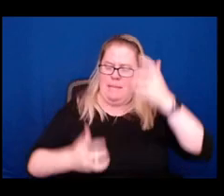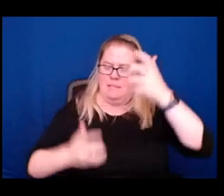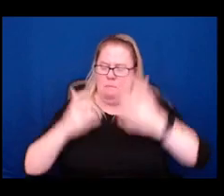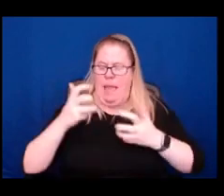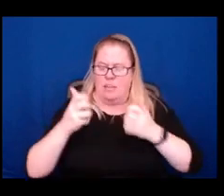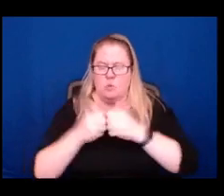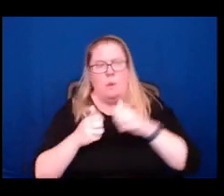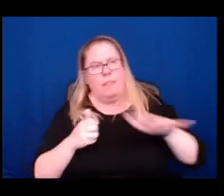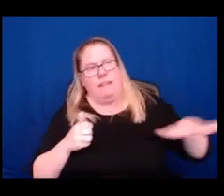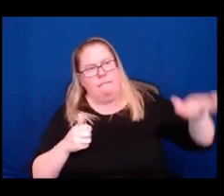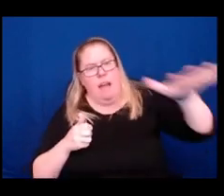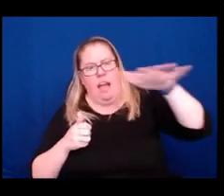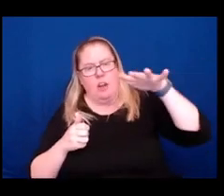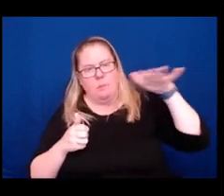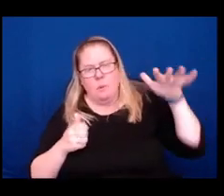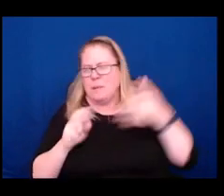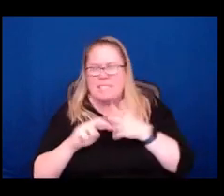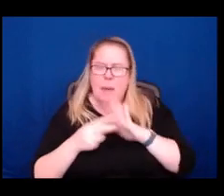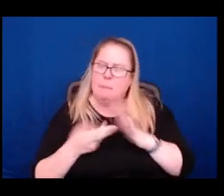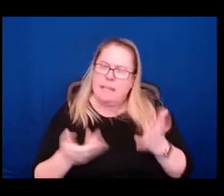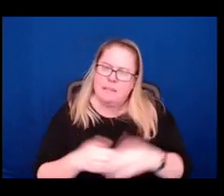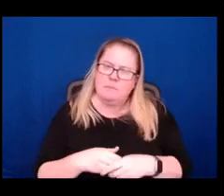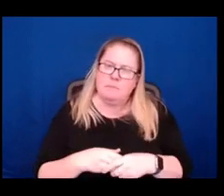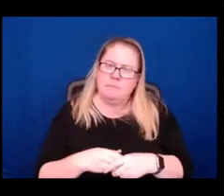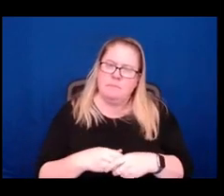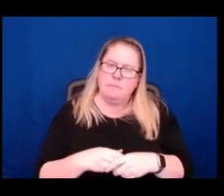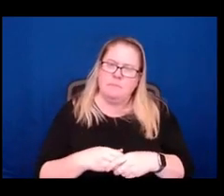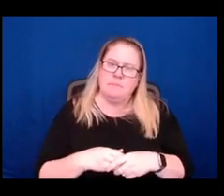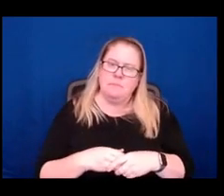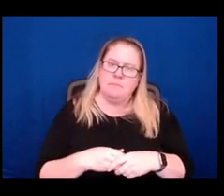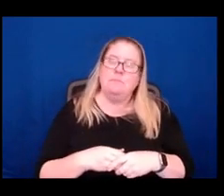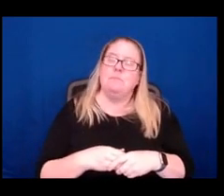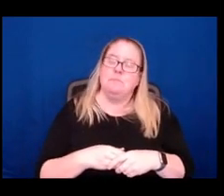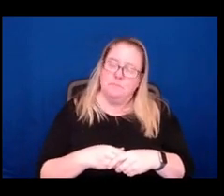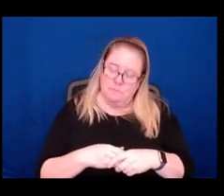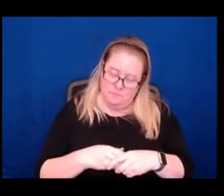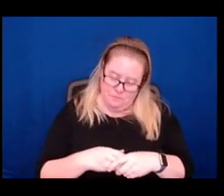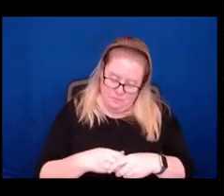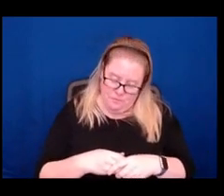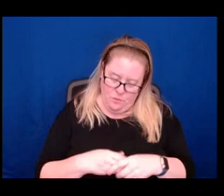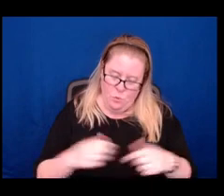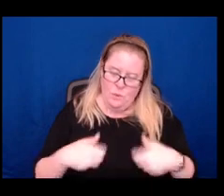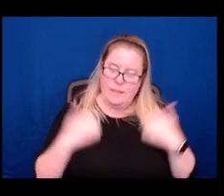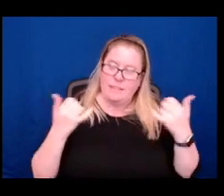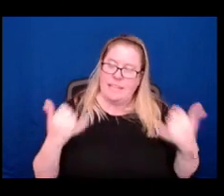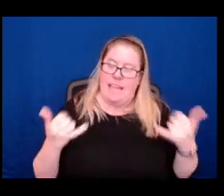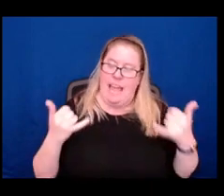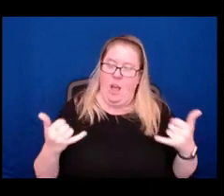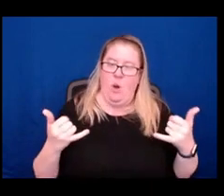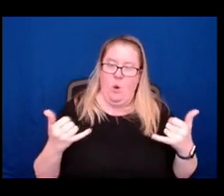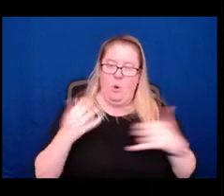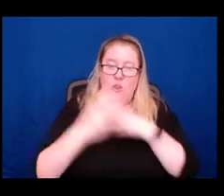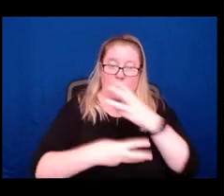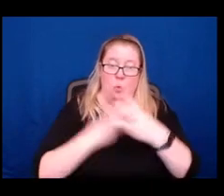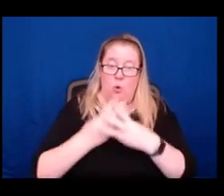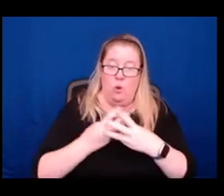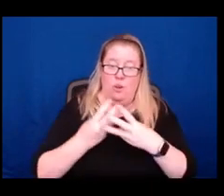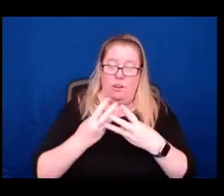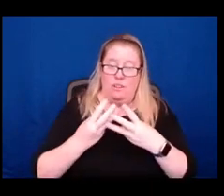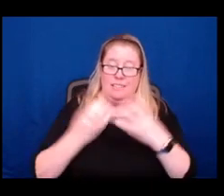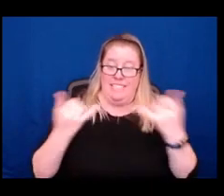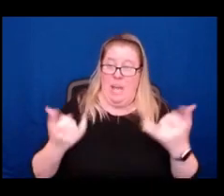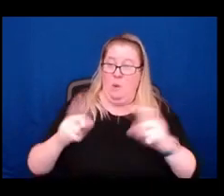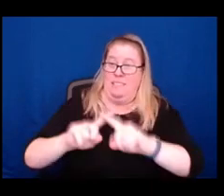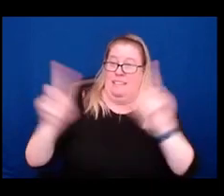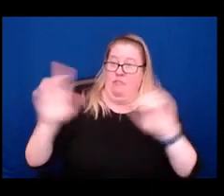environment? Yeah, so we live in a world now that is very different from the world our ancestors